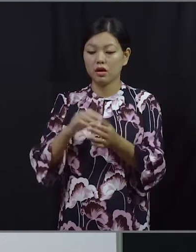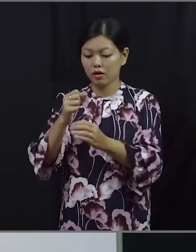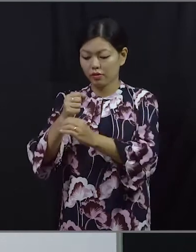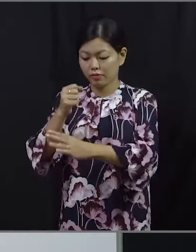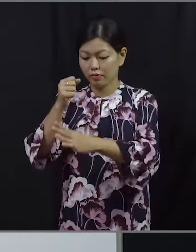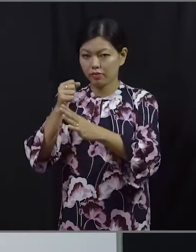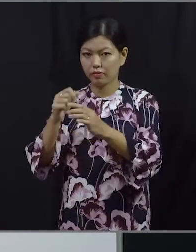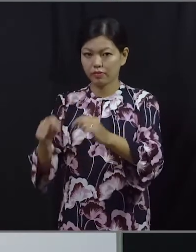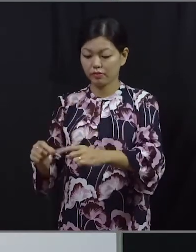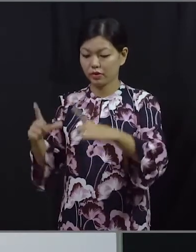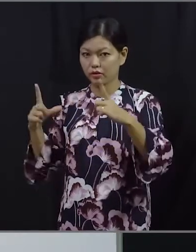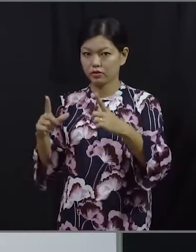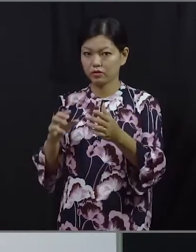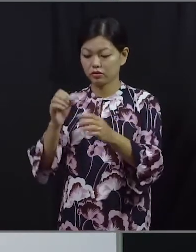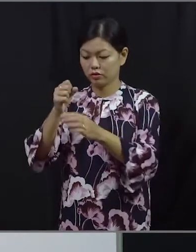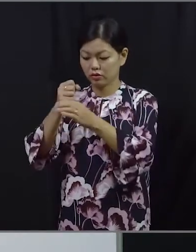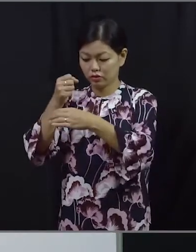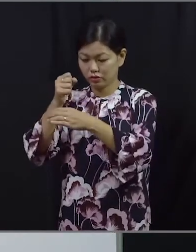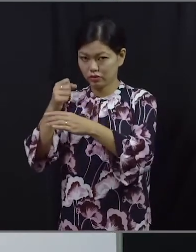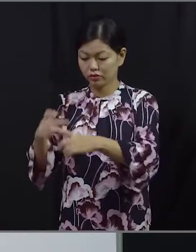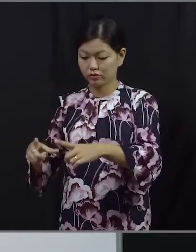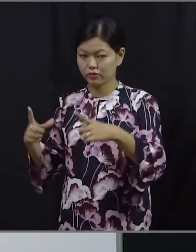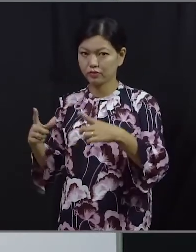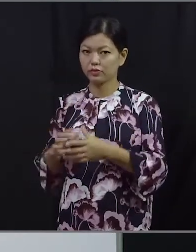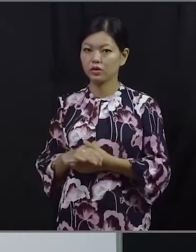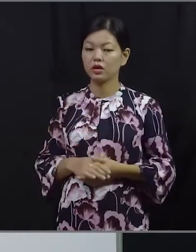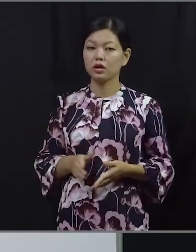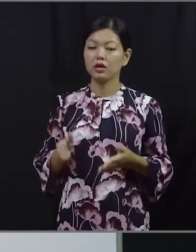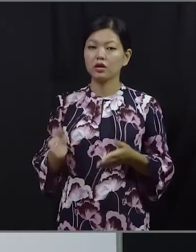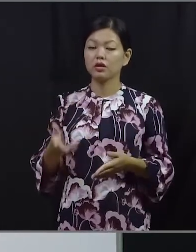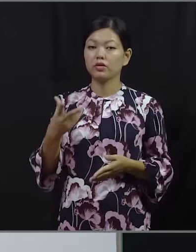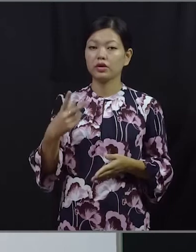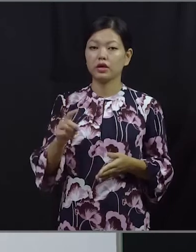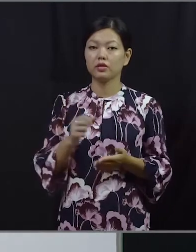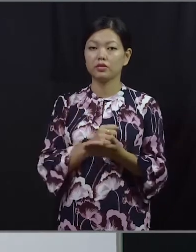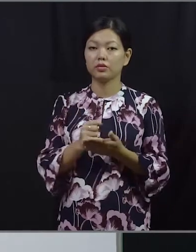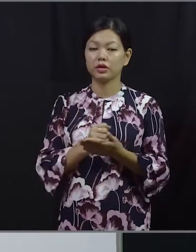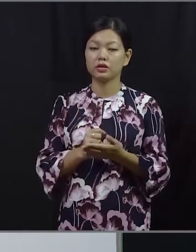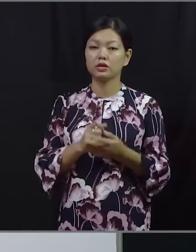We'll discuss the same for the simple microscope, but image will form at infinity, that condition.